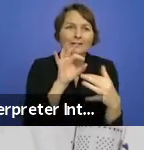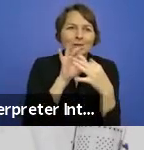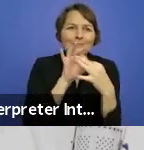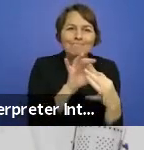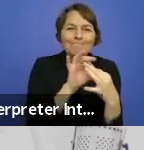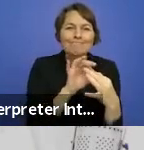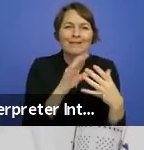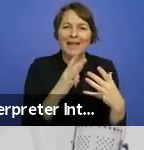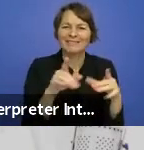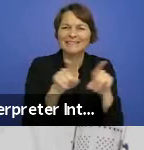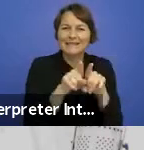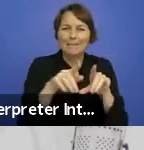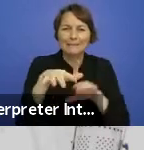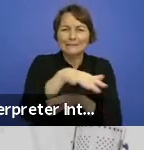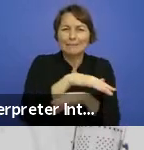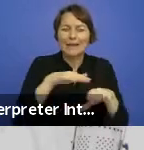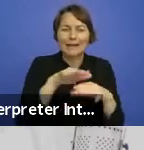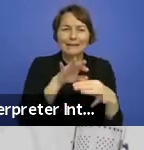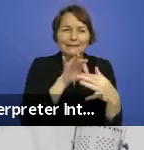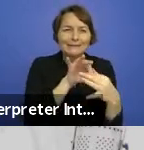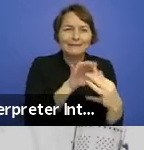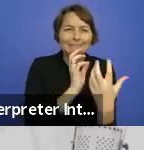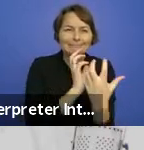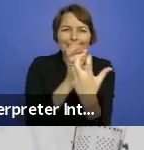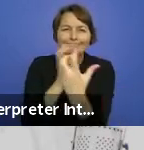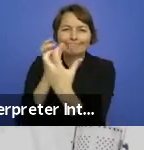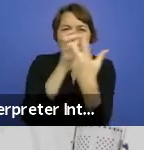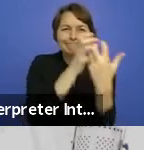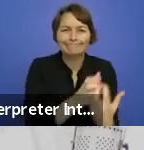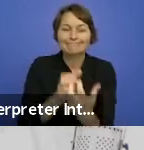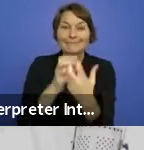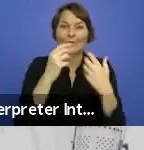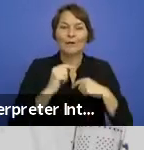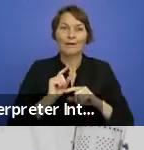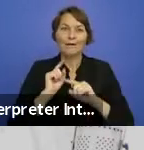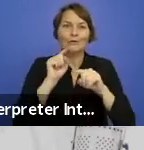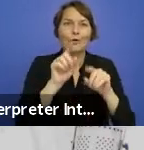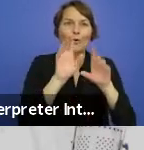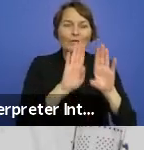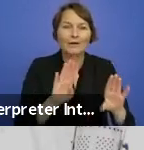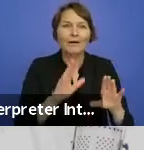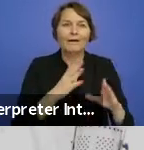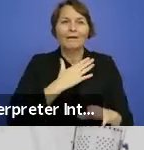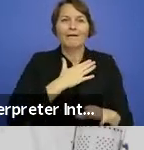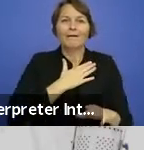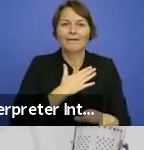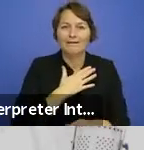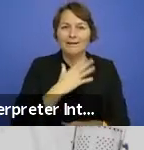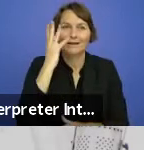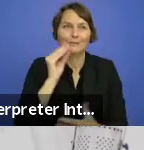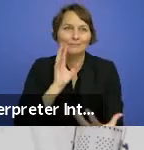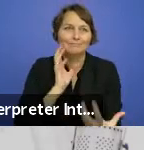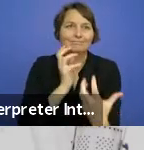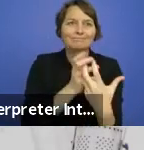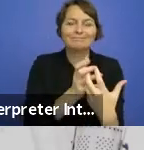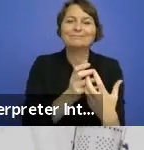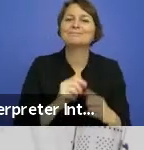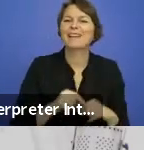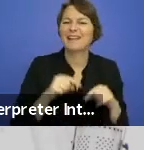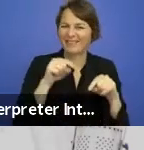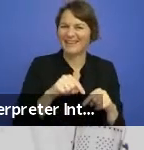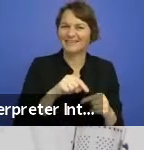space, in this common live moment that we experiment in theaters. And of course, the intersection between these core activities